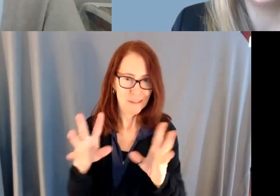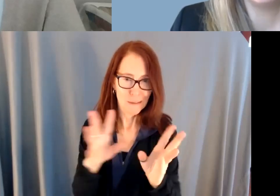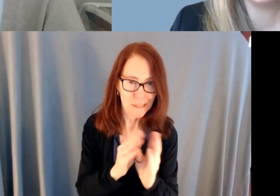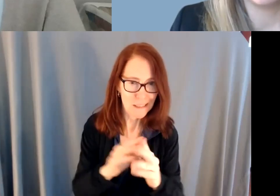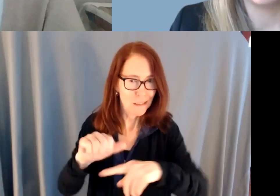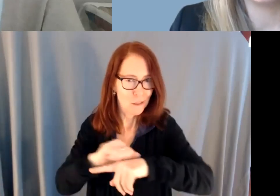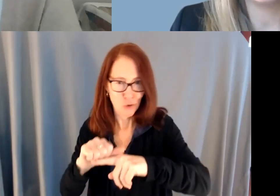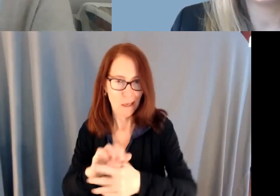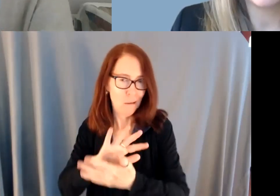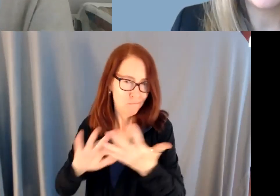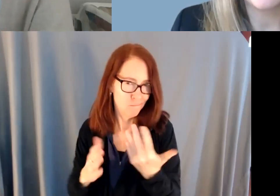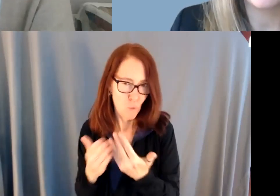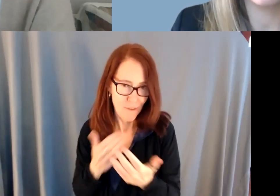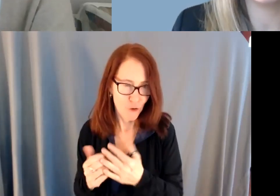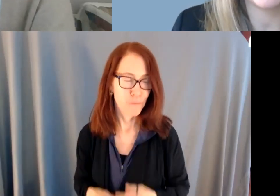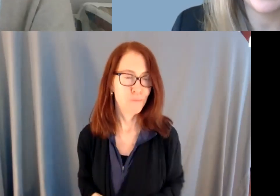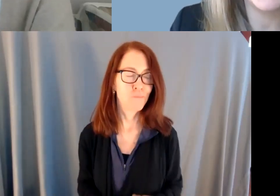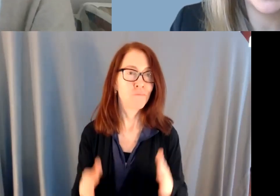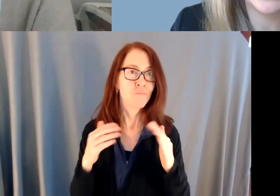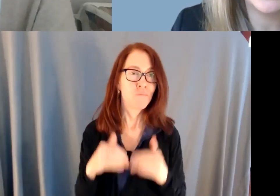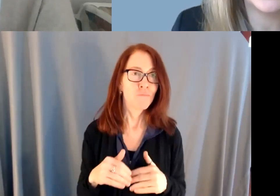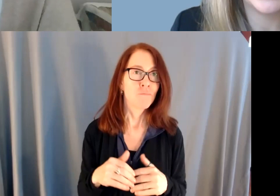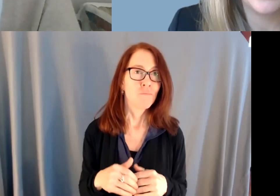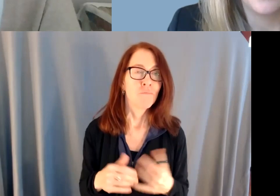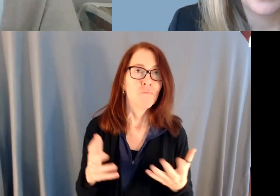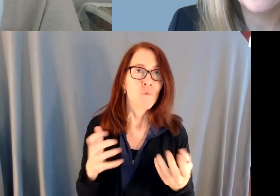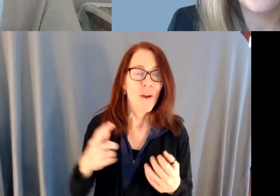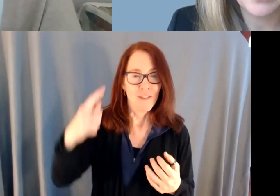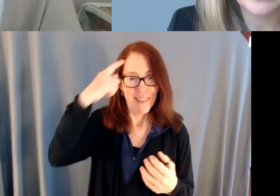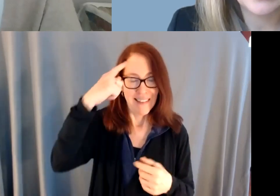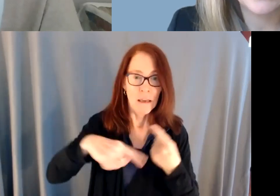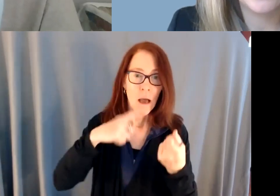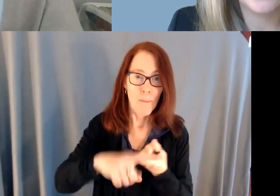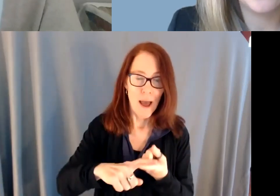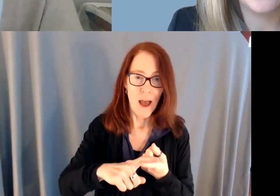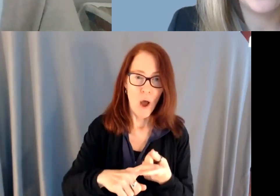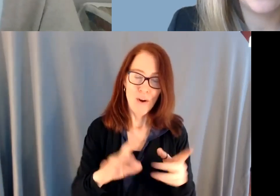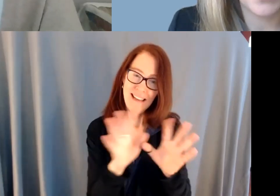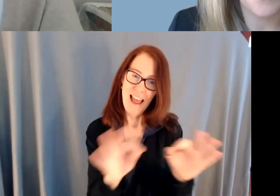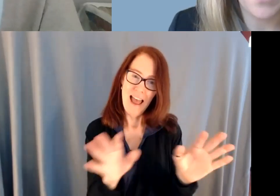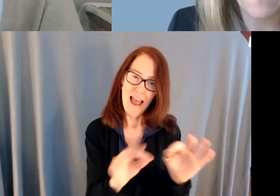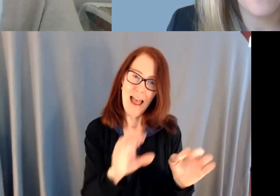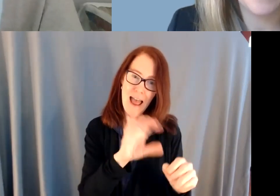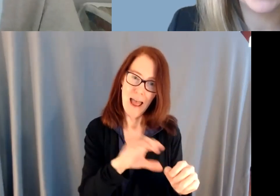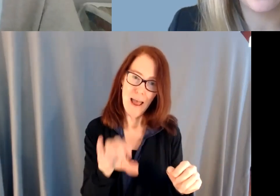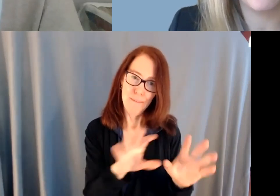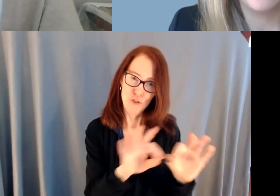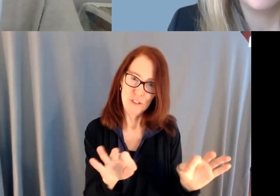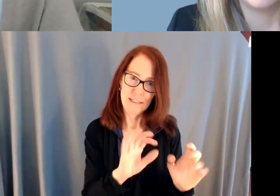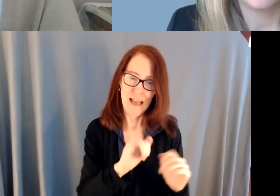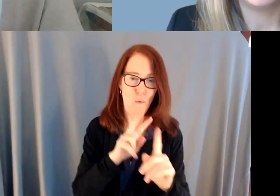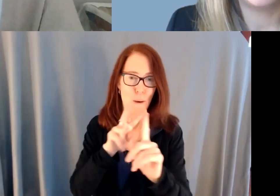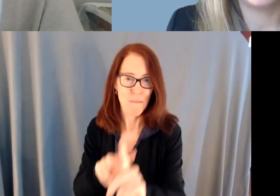to think about how captions integrate into the video platform.